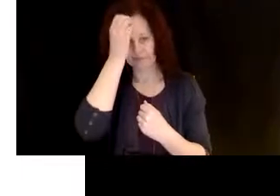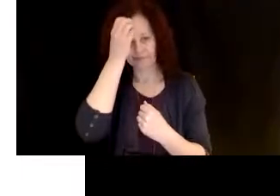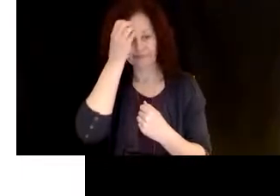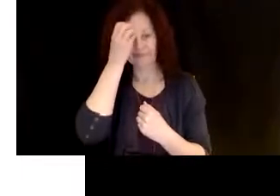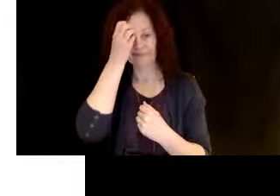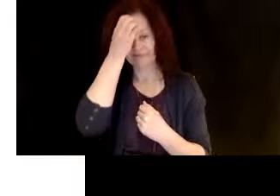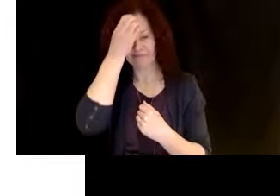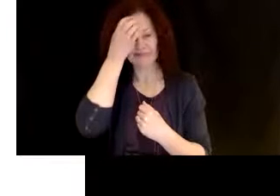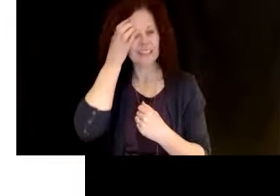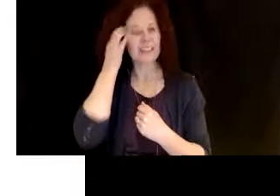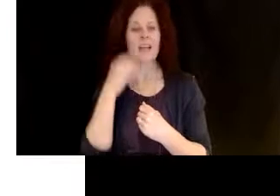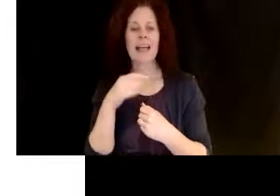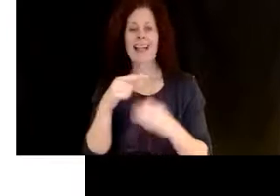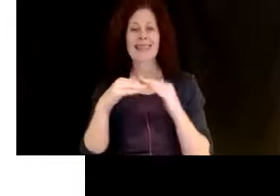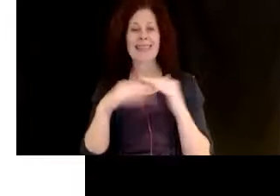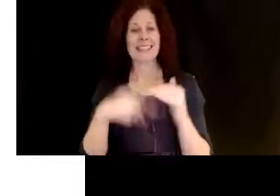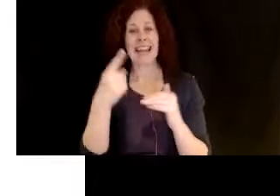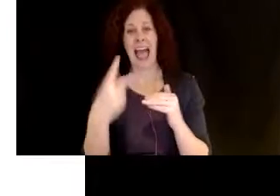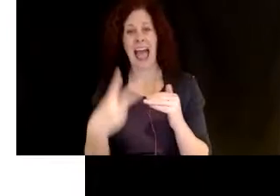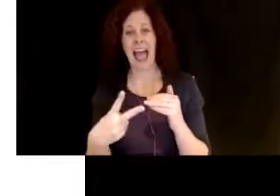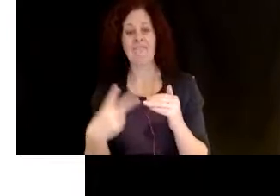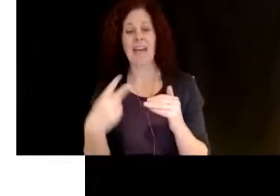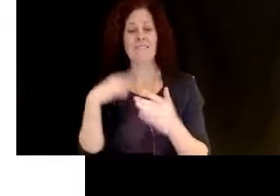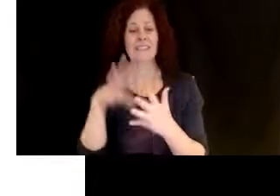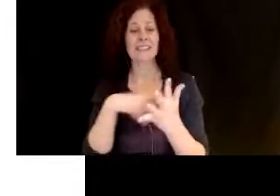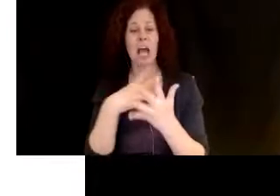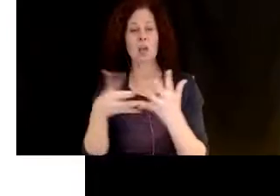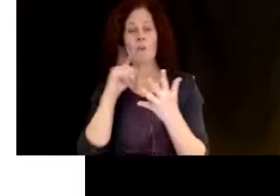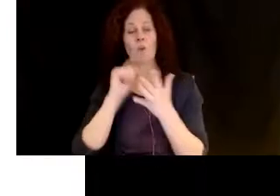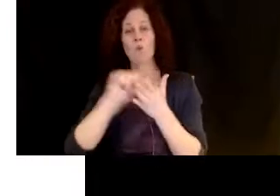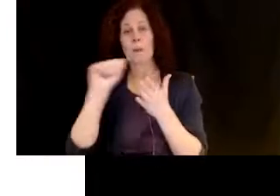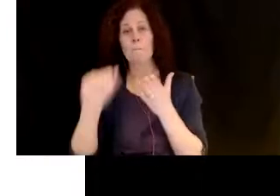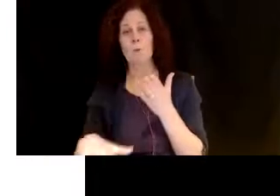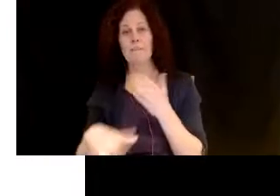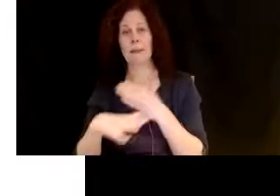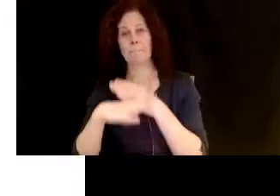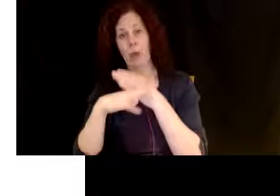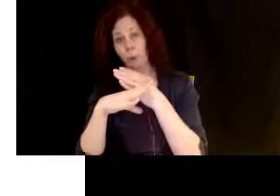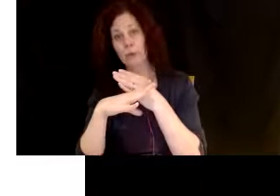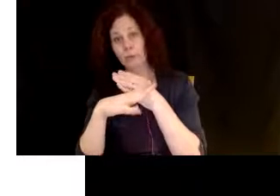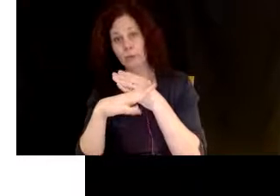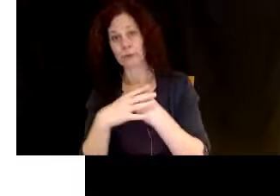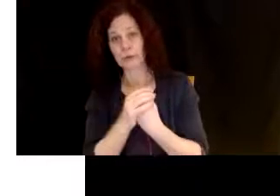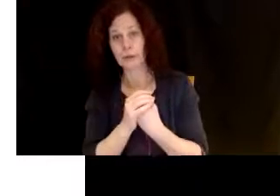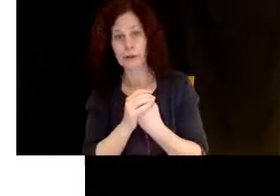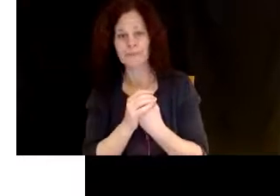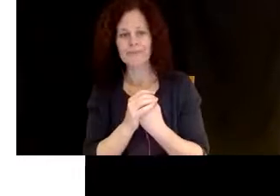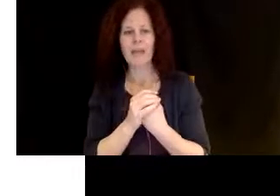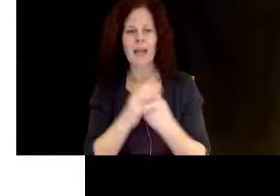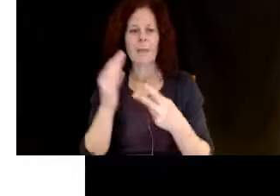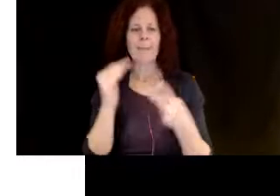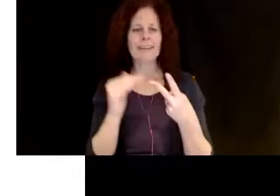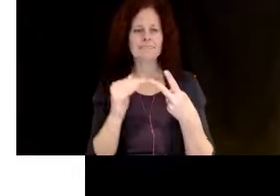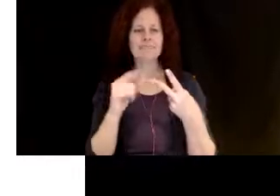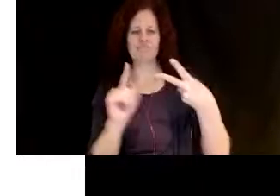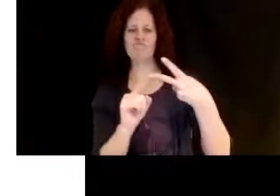for removing environmental barriers. But beyond compliance, we also found what we might call a lack of ADA centrality